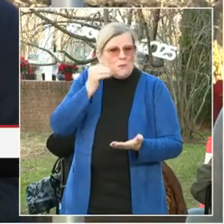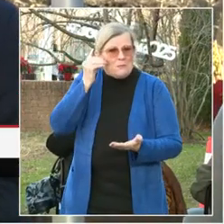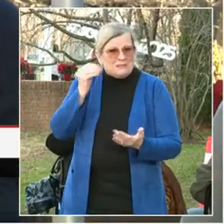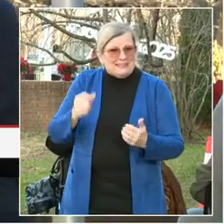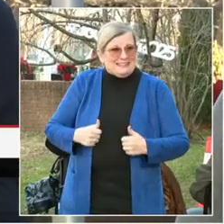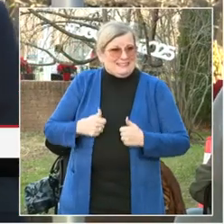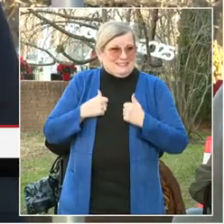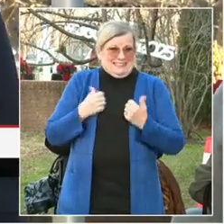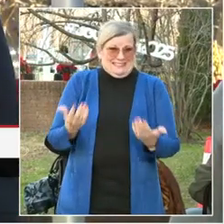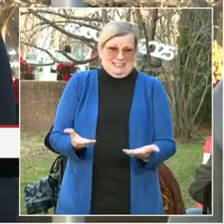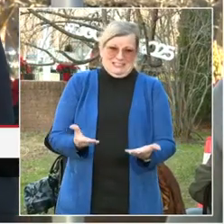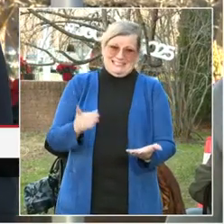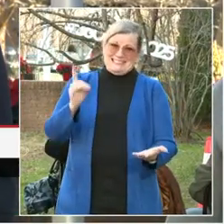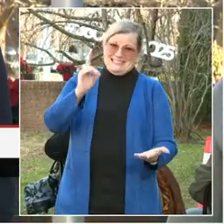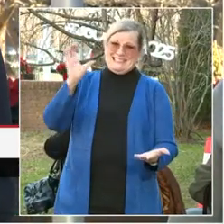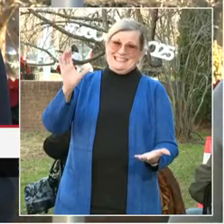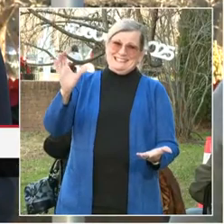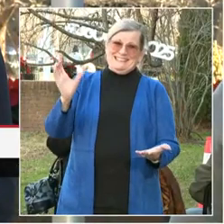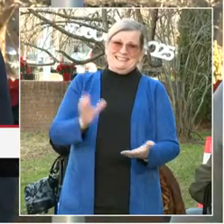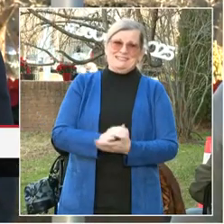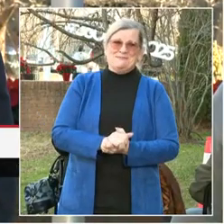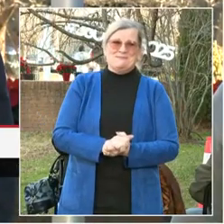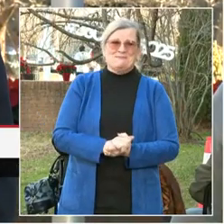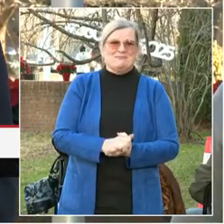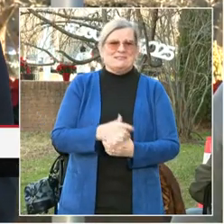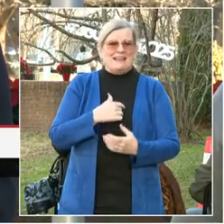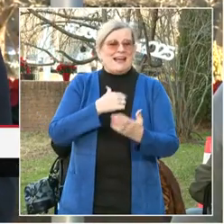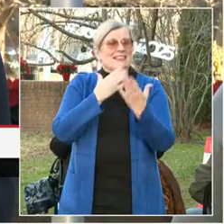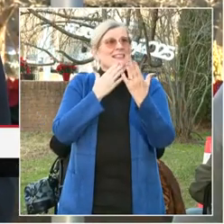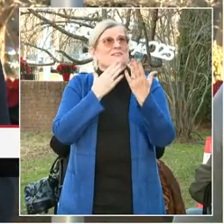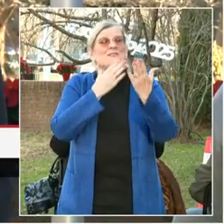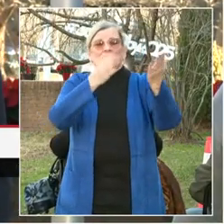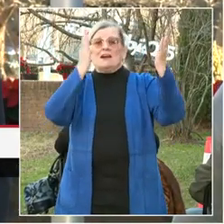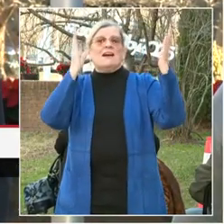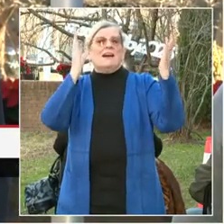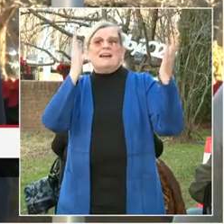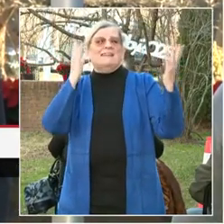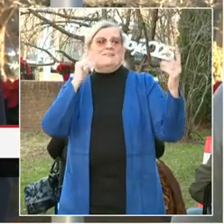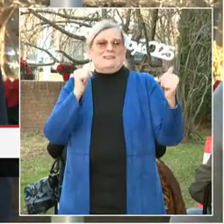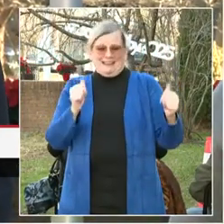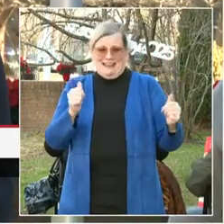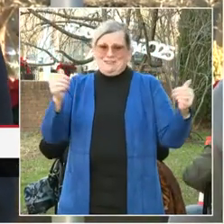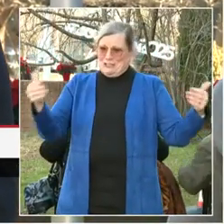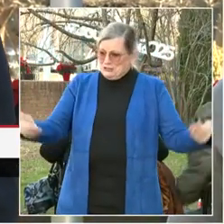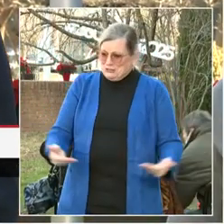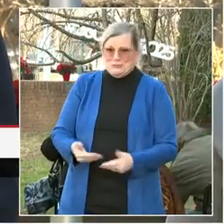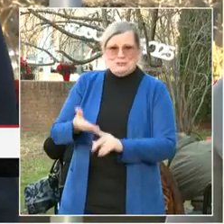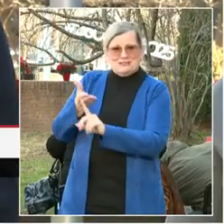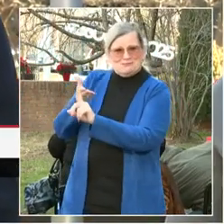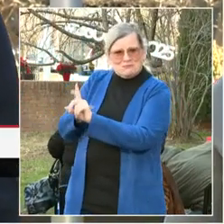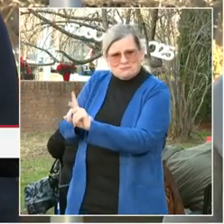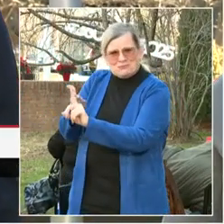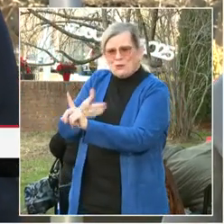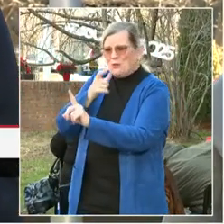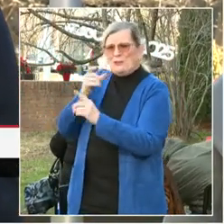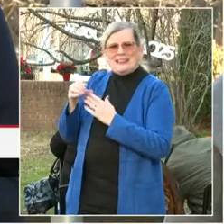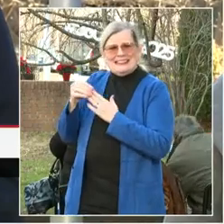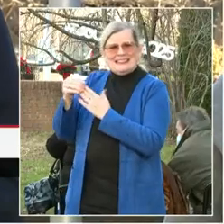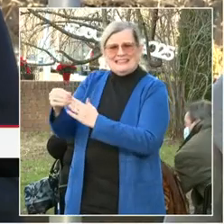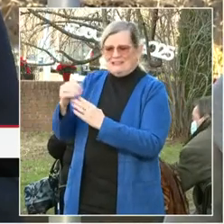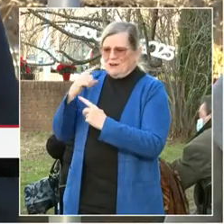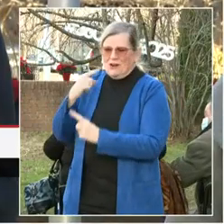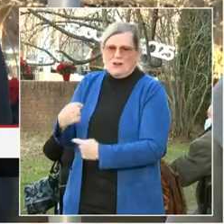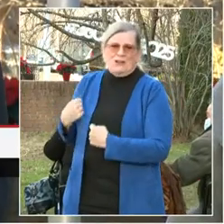Columbia. And I give God thanks to be able to introduce the individual who has spearheaded all of this in a great and wonderful